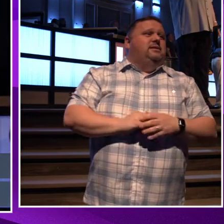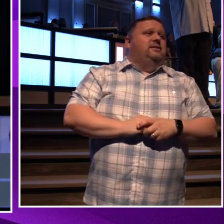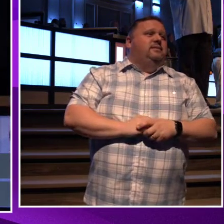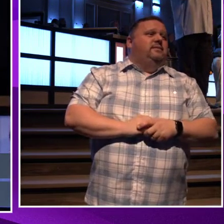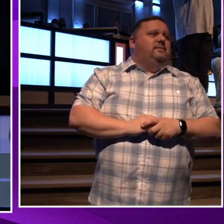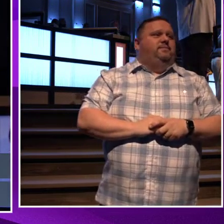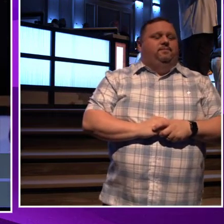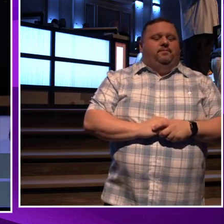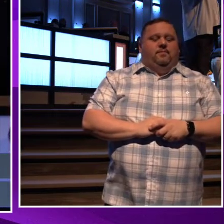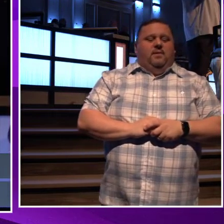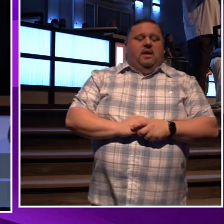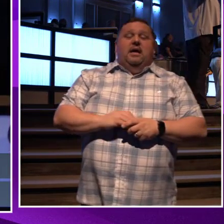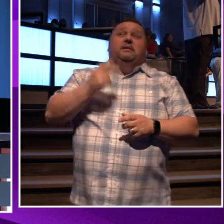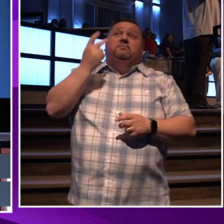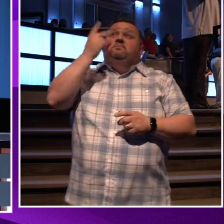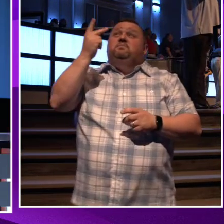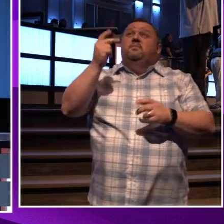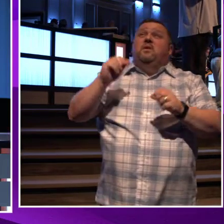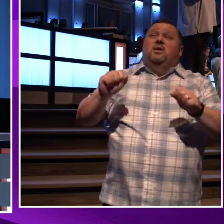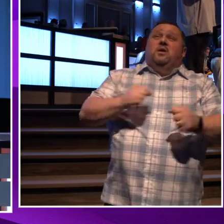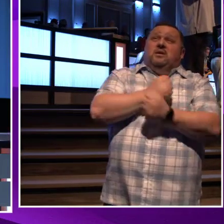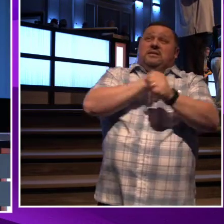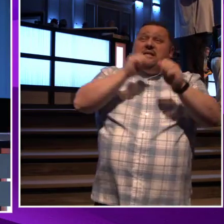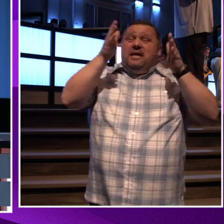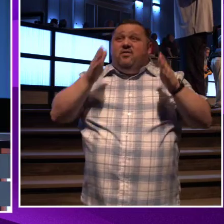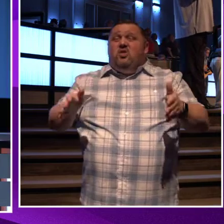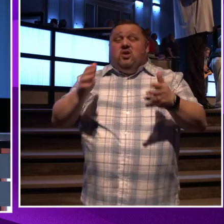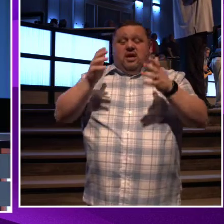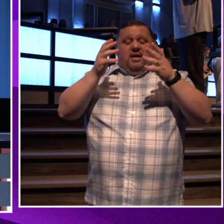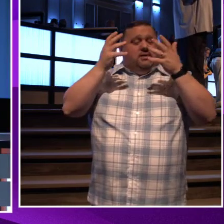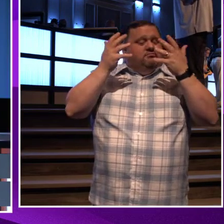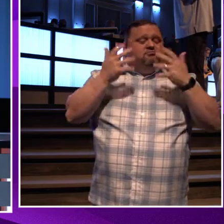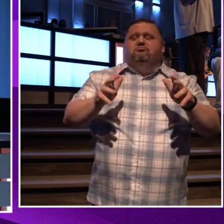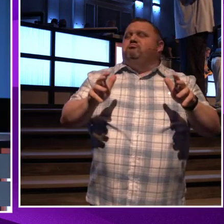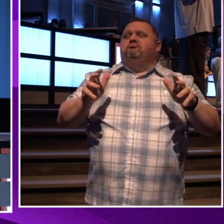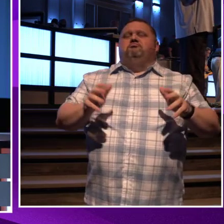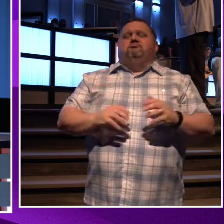things. See what our Savior